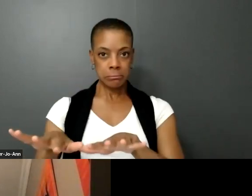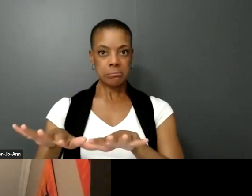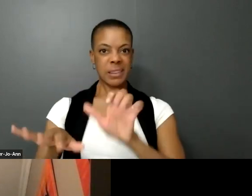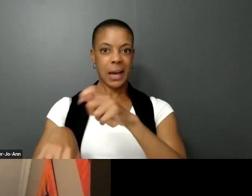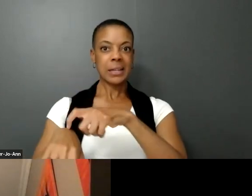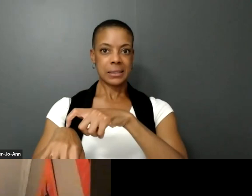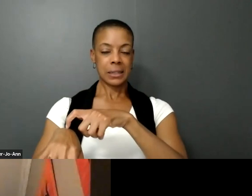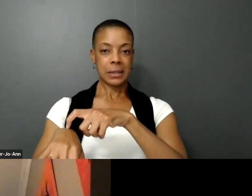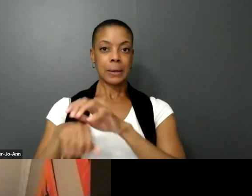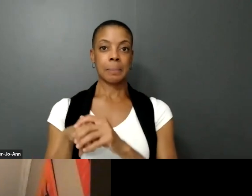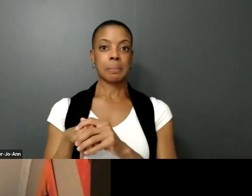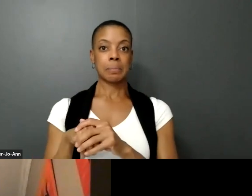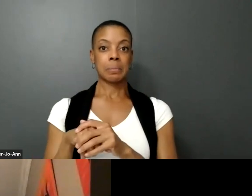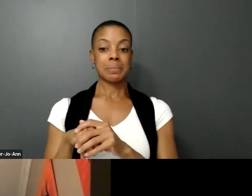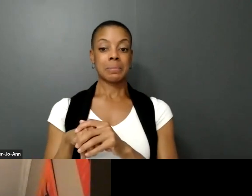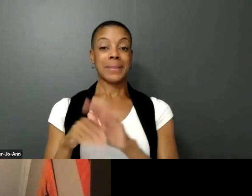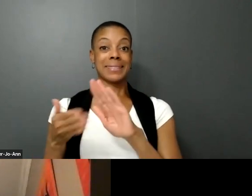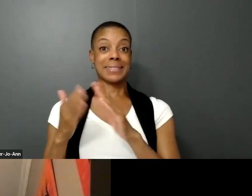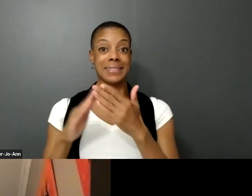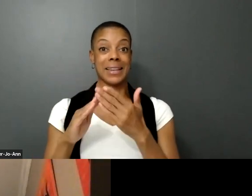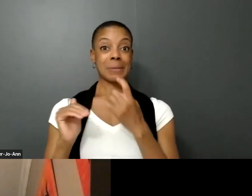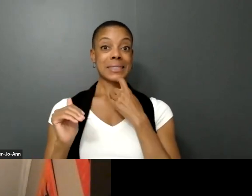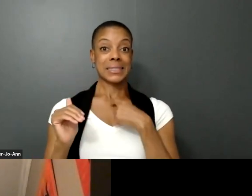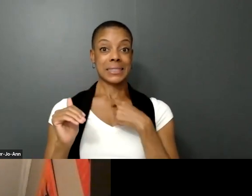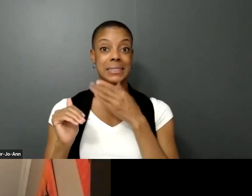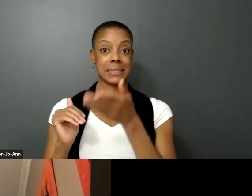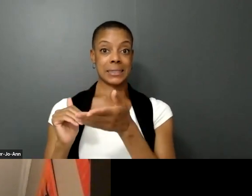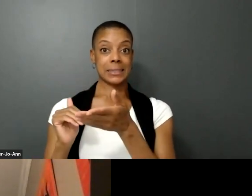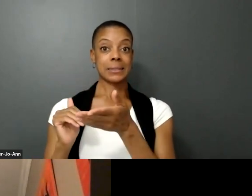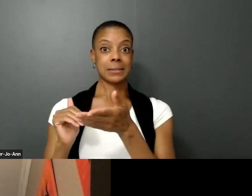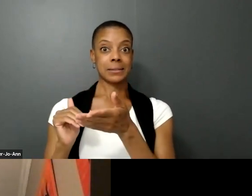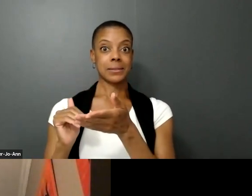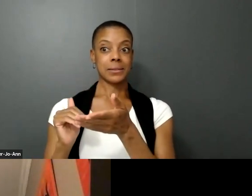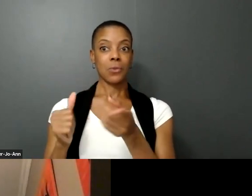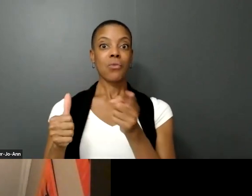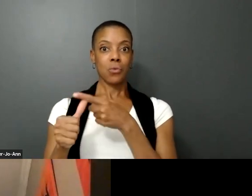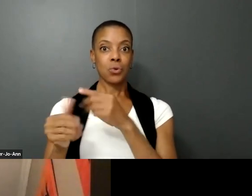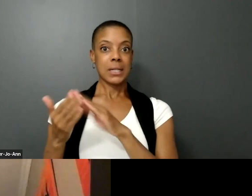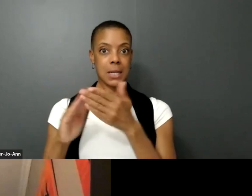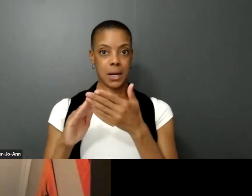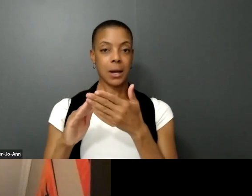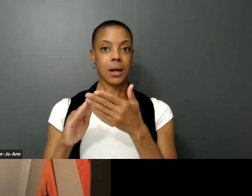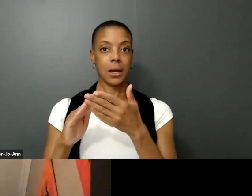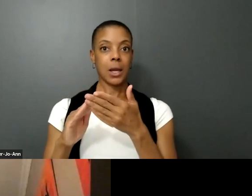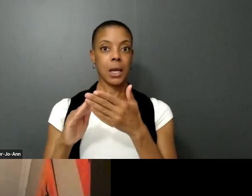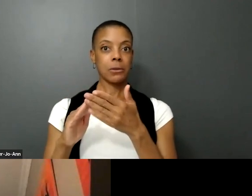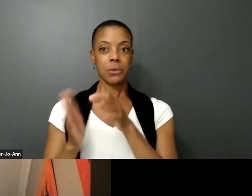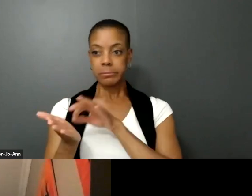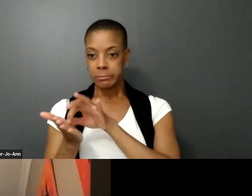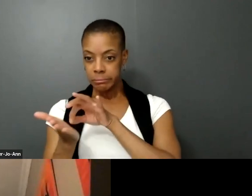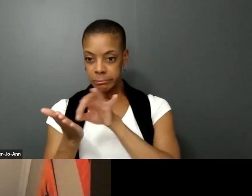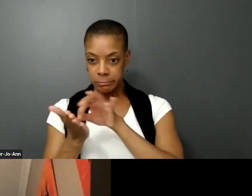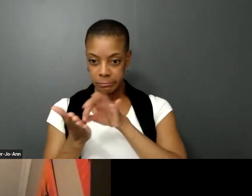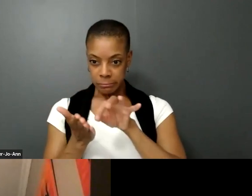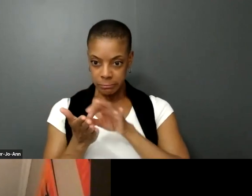fact, Kingston, the township of Kingston, was the first township to be surveyed in what becomes Upper